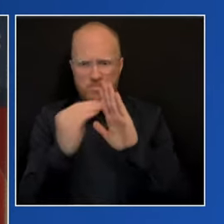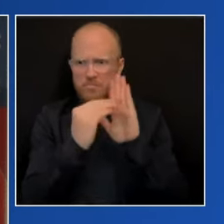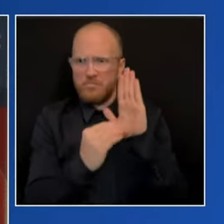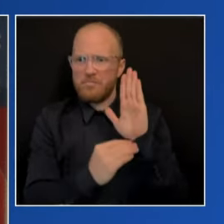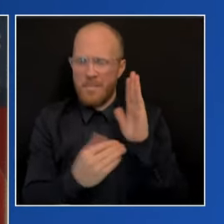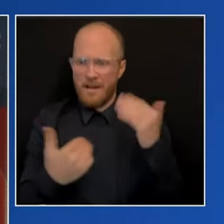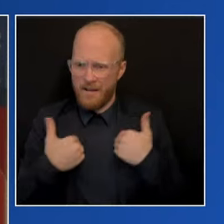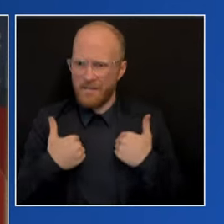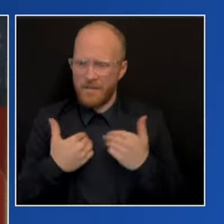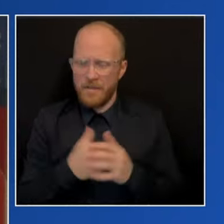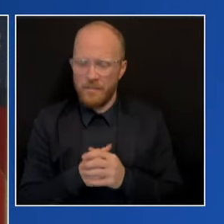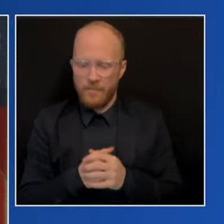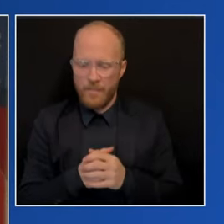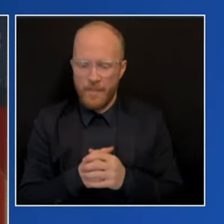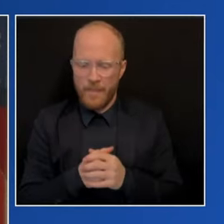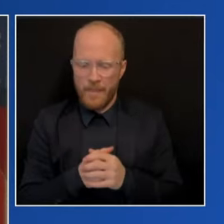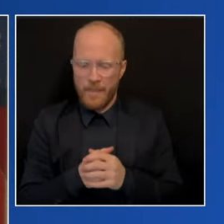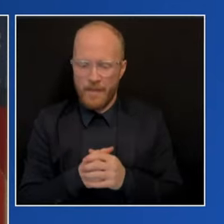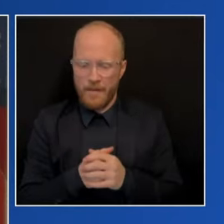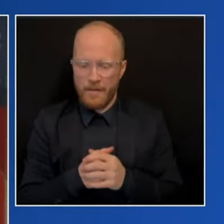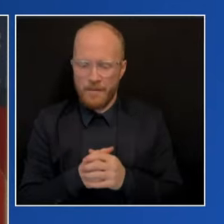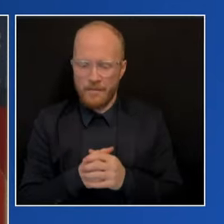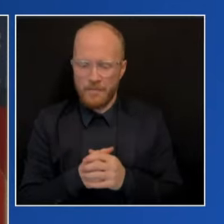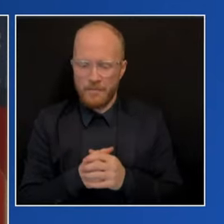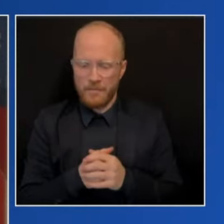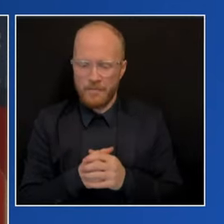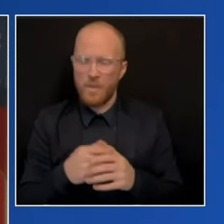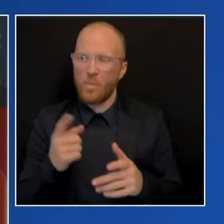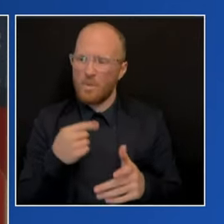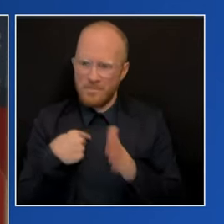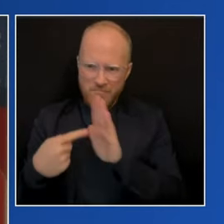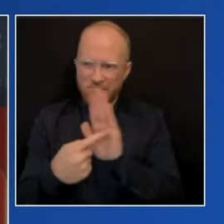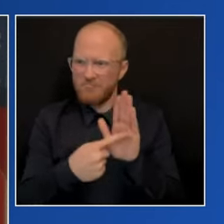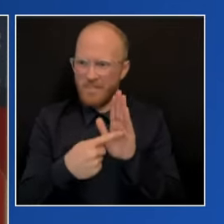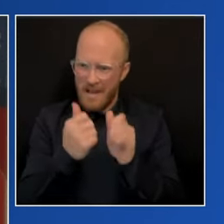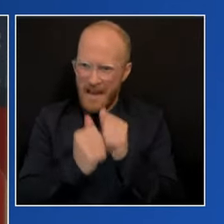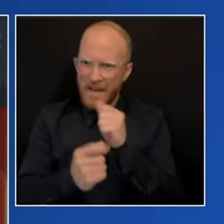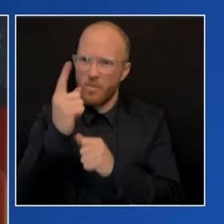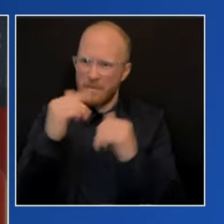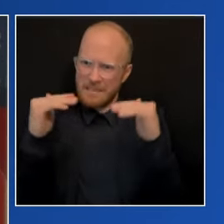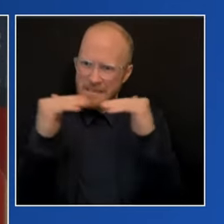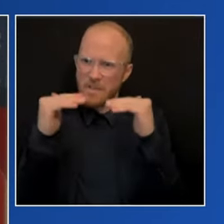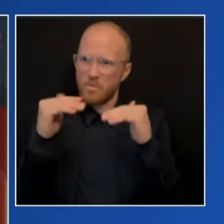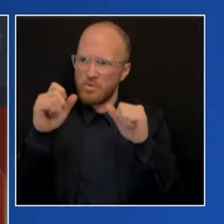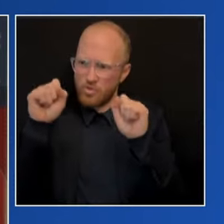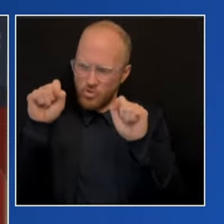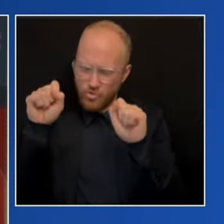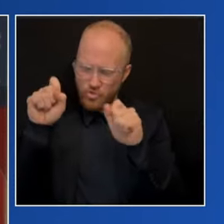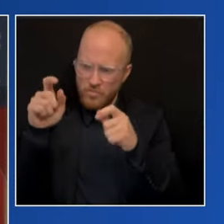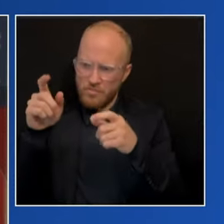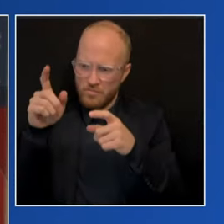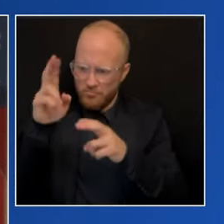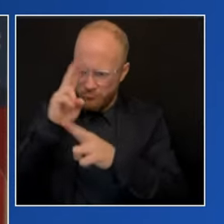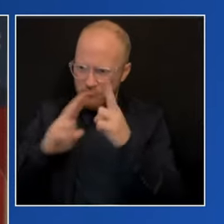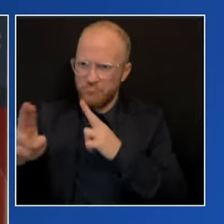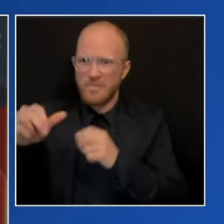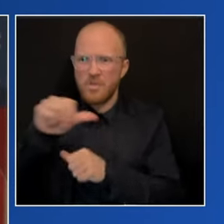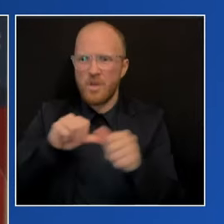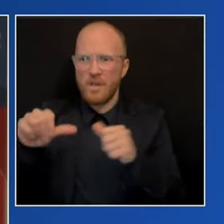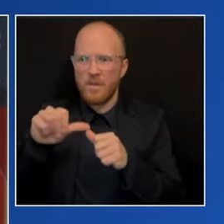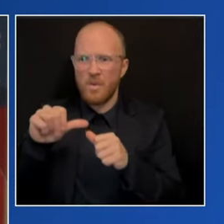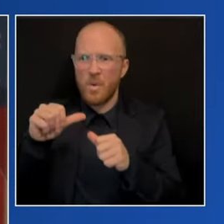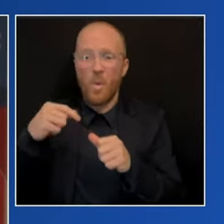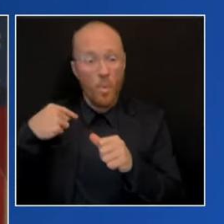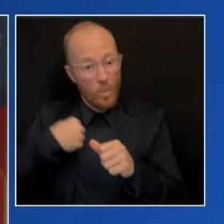created in a way that we've viewed everybody as equal and should be treated equal throughout their lives. We've never fully lived up to that. We have a long way to